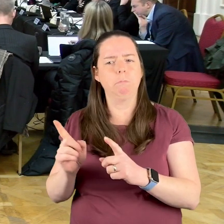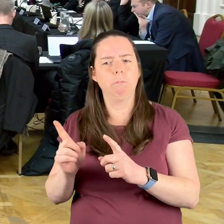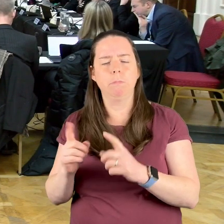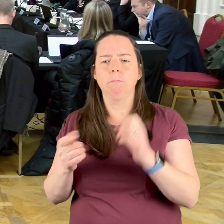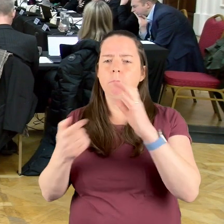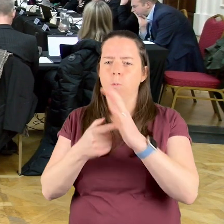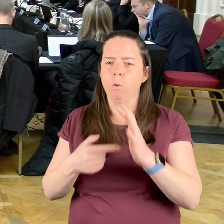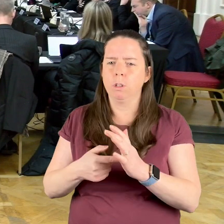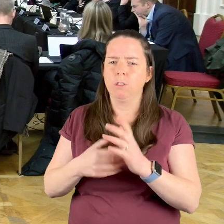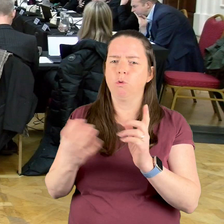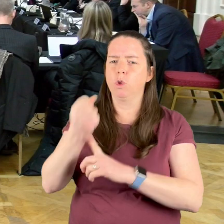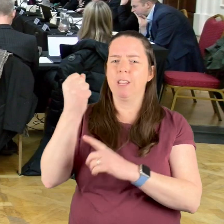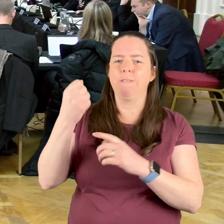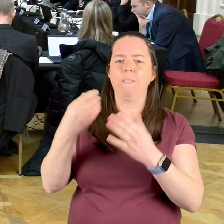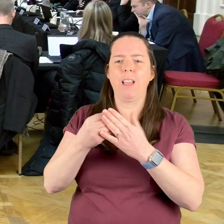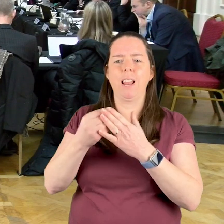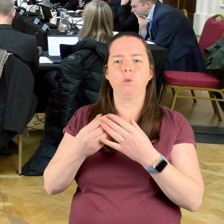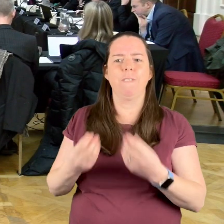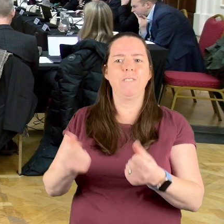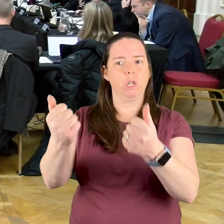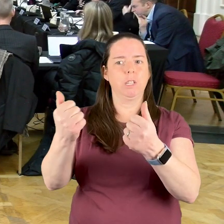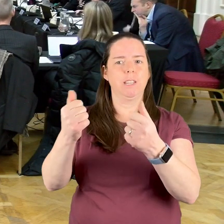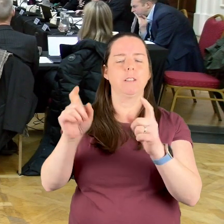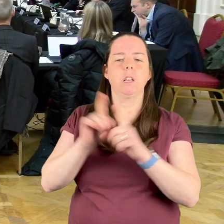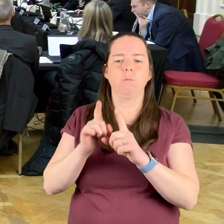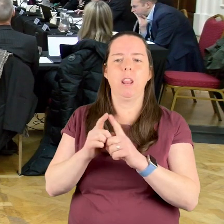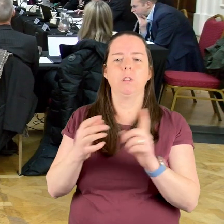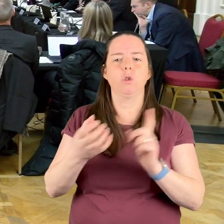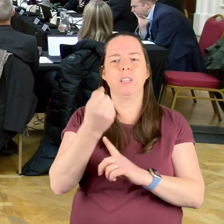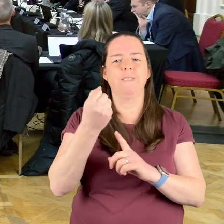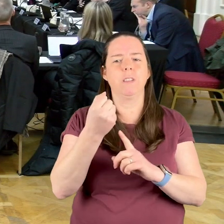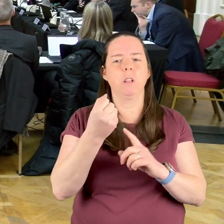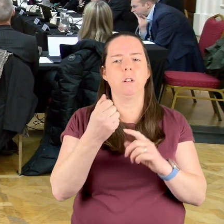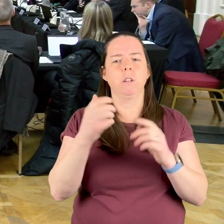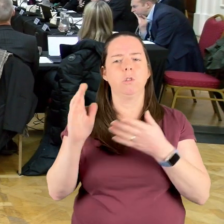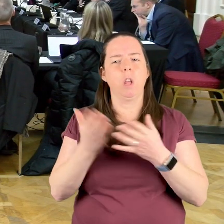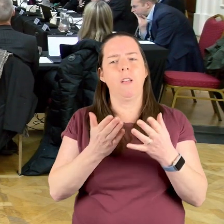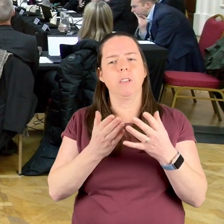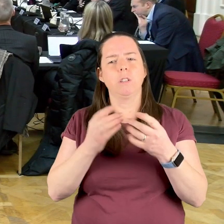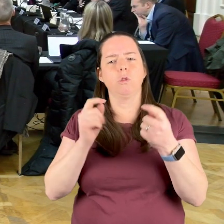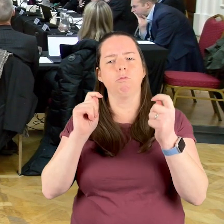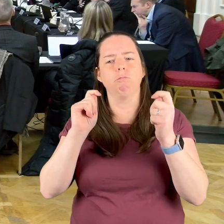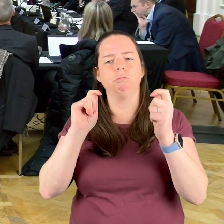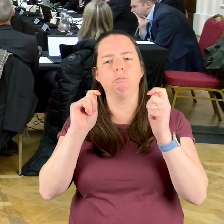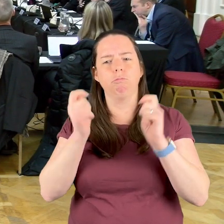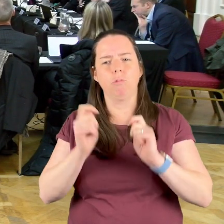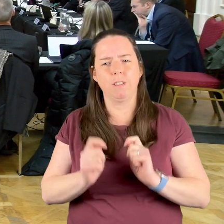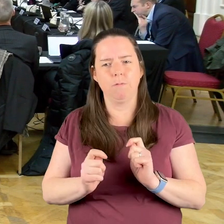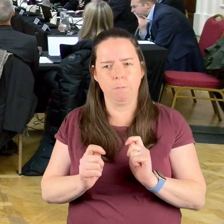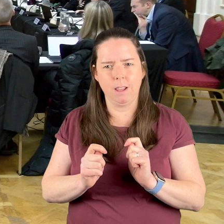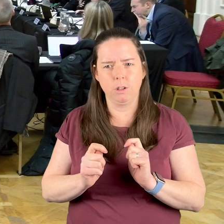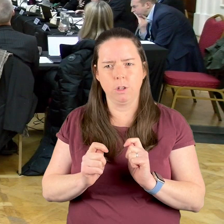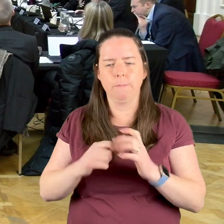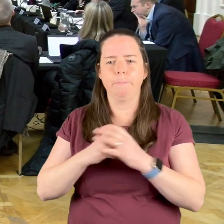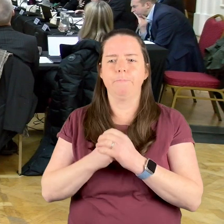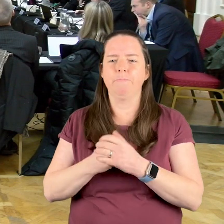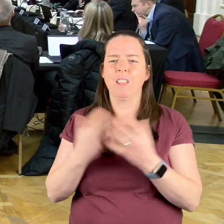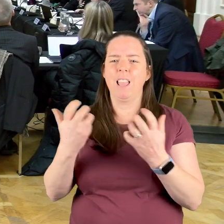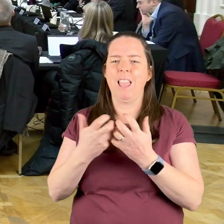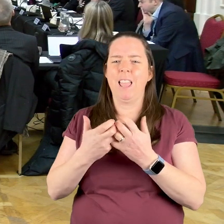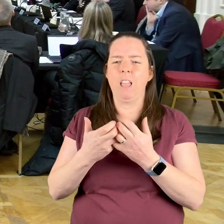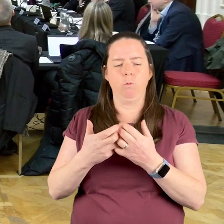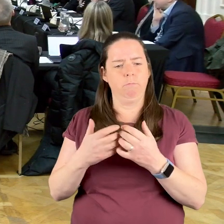achieving the financial efficiencies as well as achieving kind of service transformation. How is that